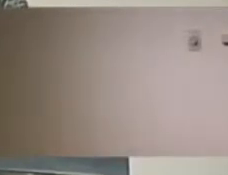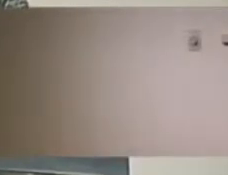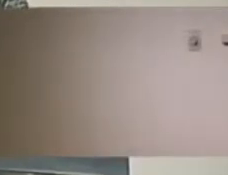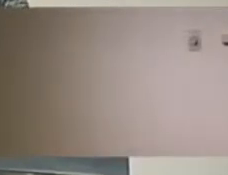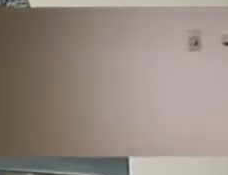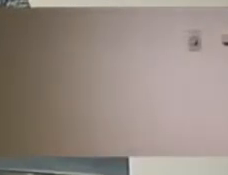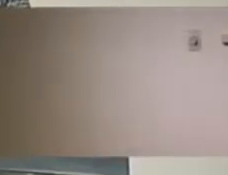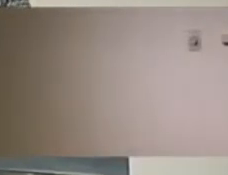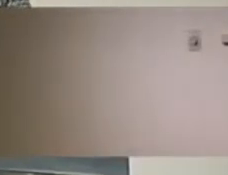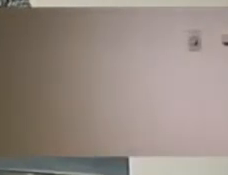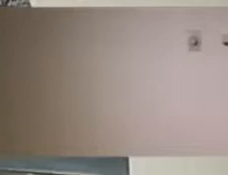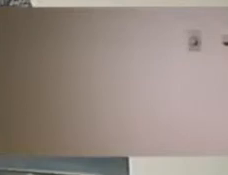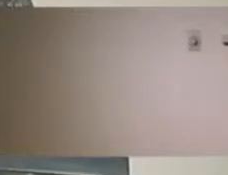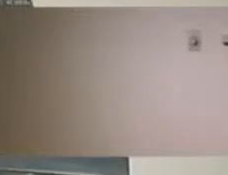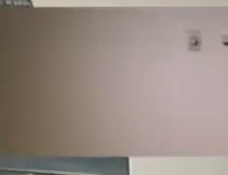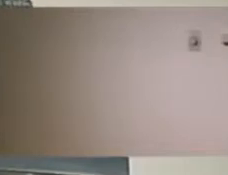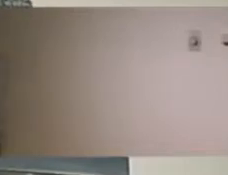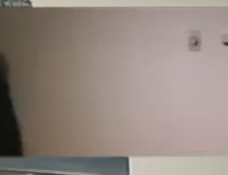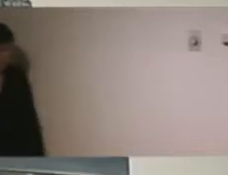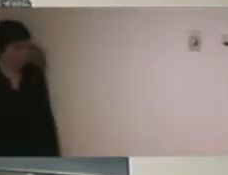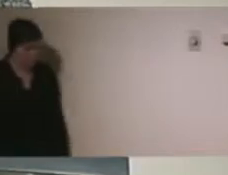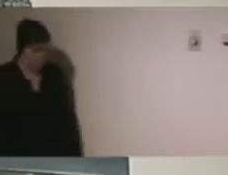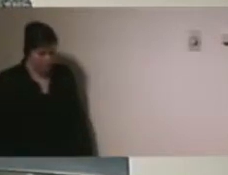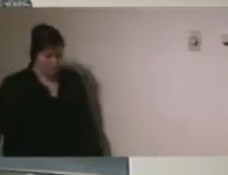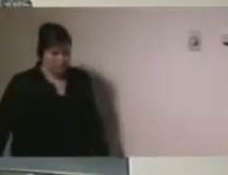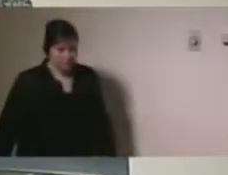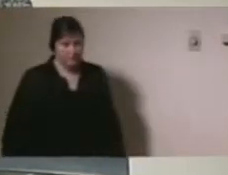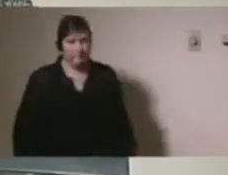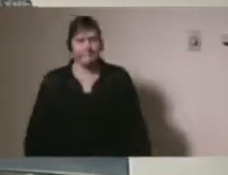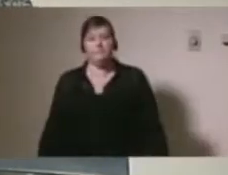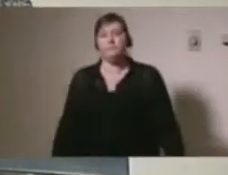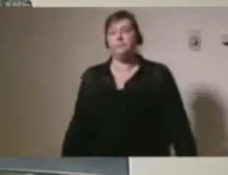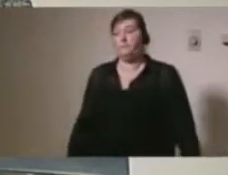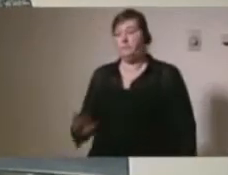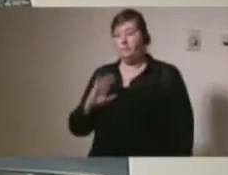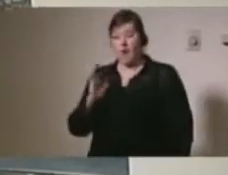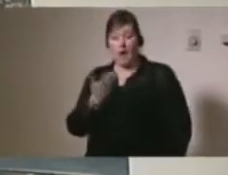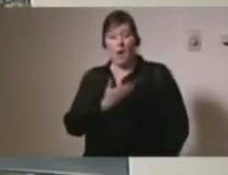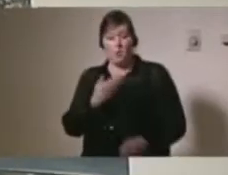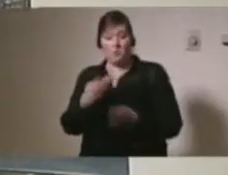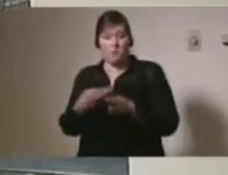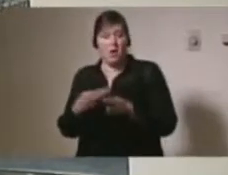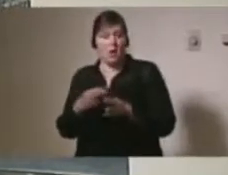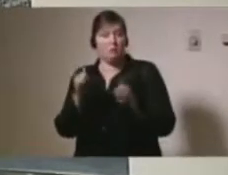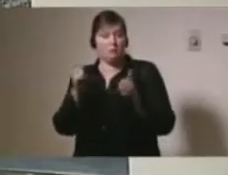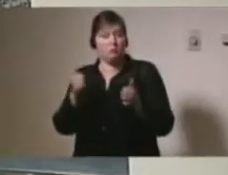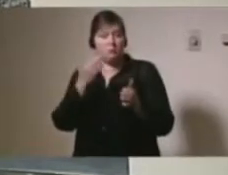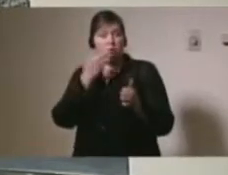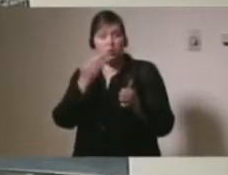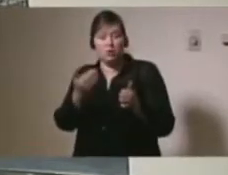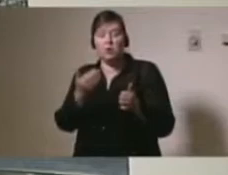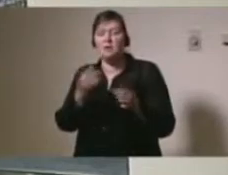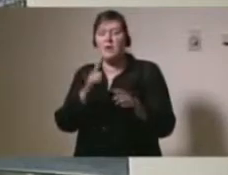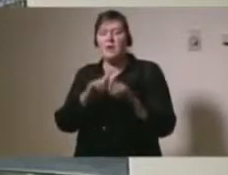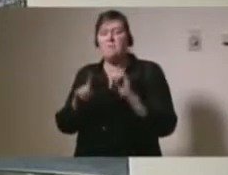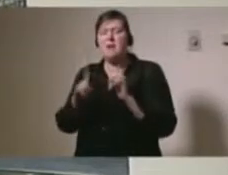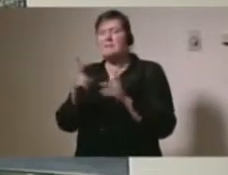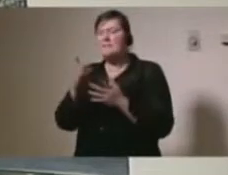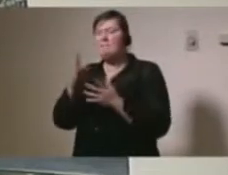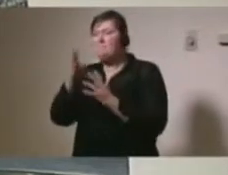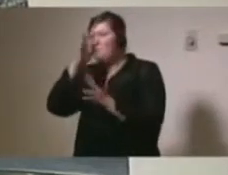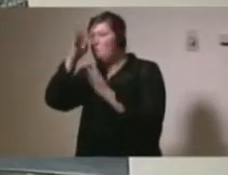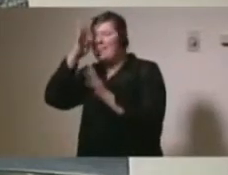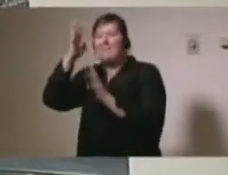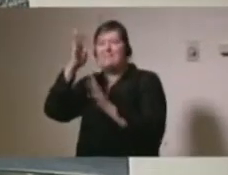have potential, but we lack innovation and creativity. In digital services, for example, we